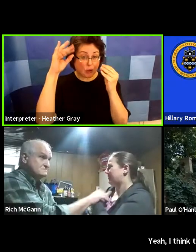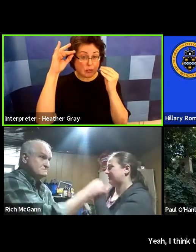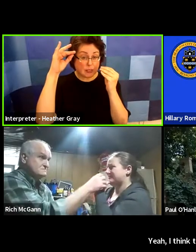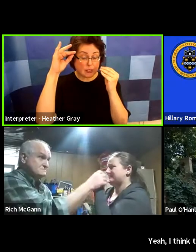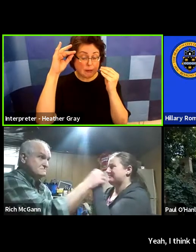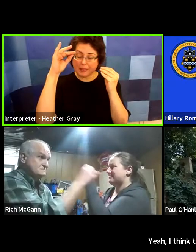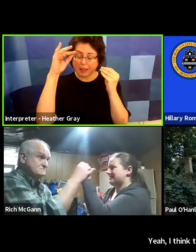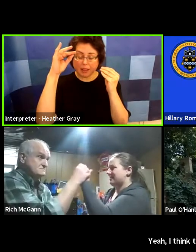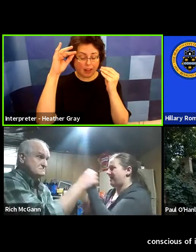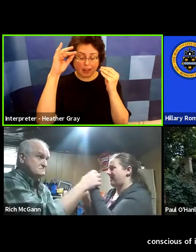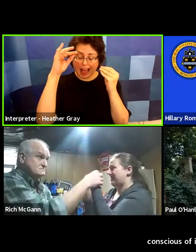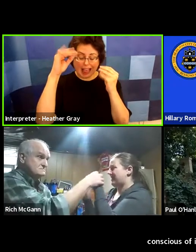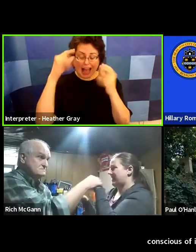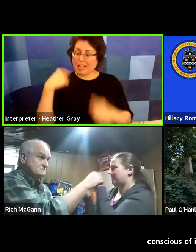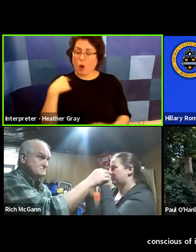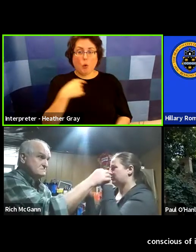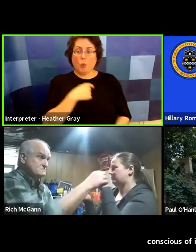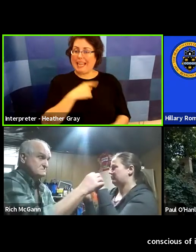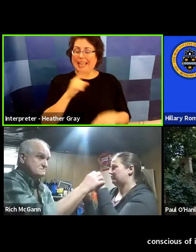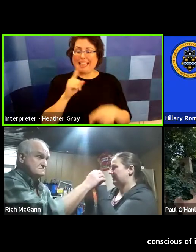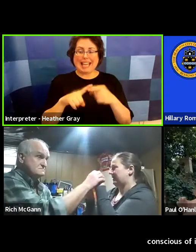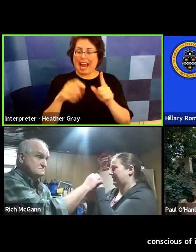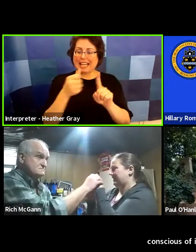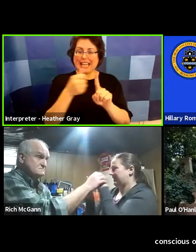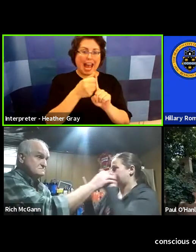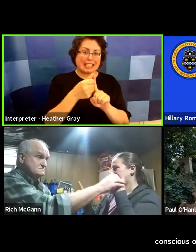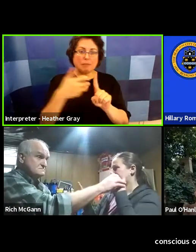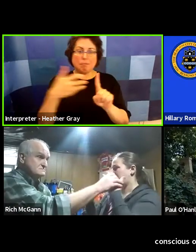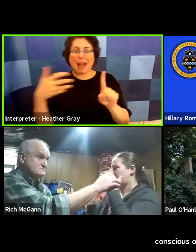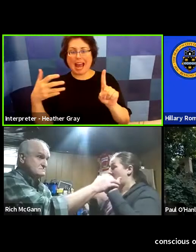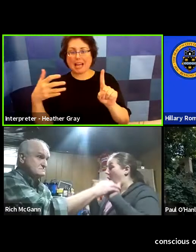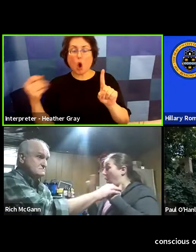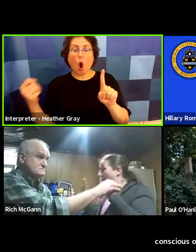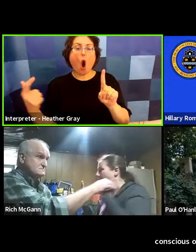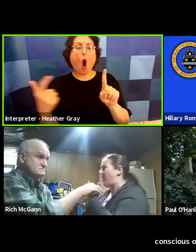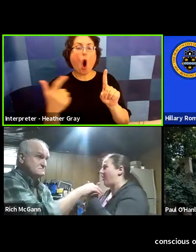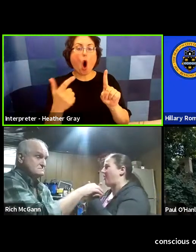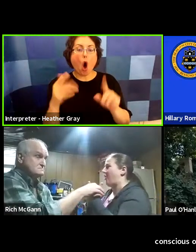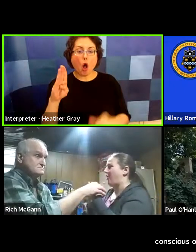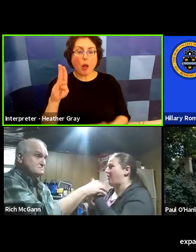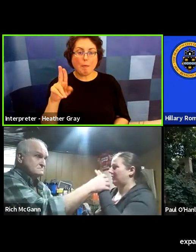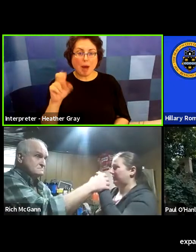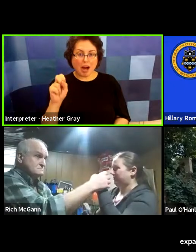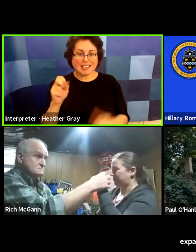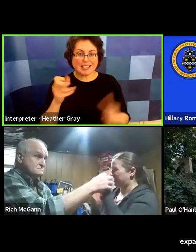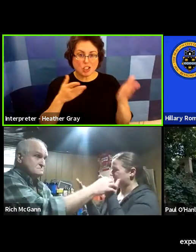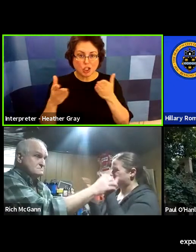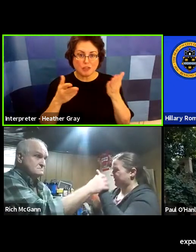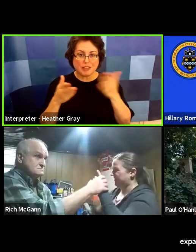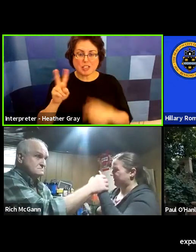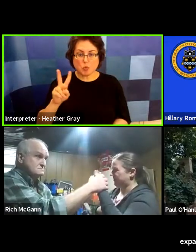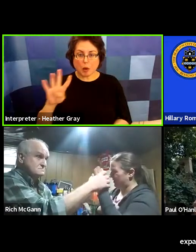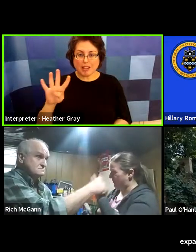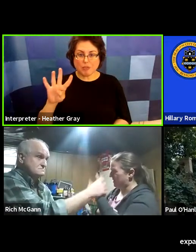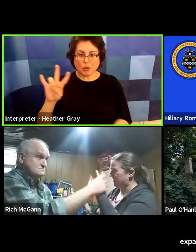to expand all the bus service 24/7 for the whole